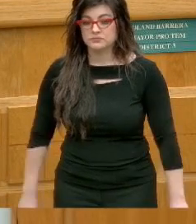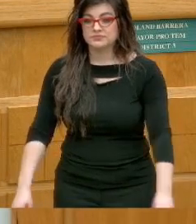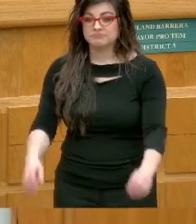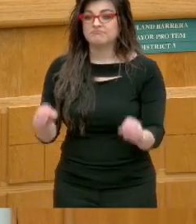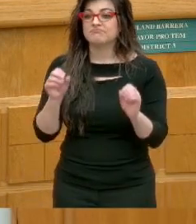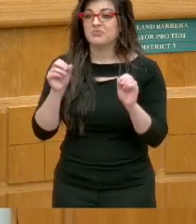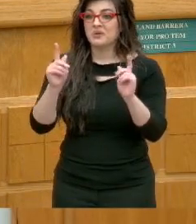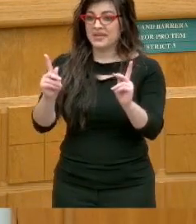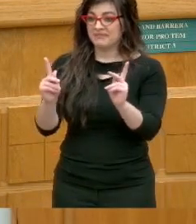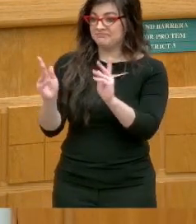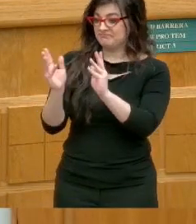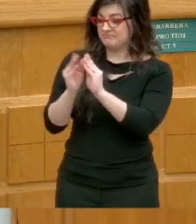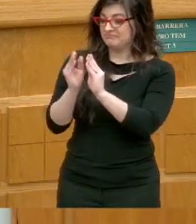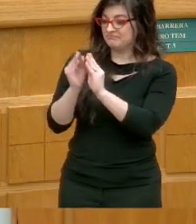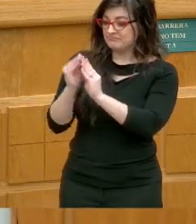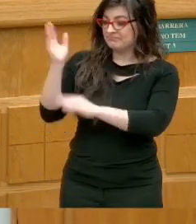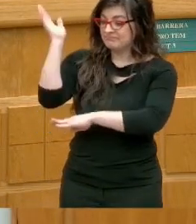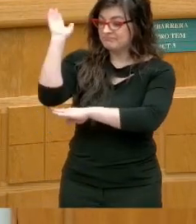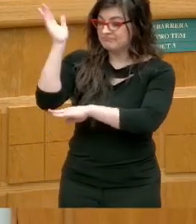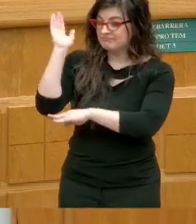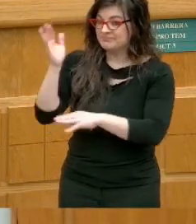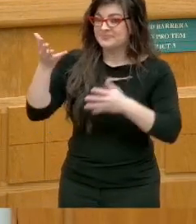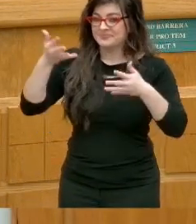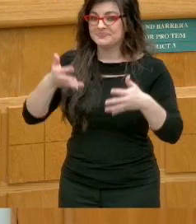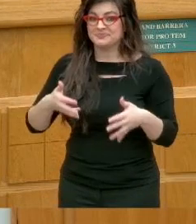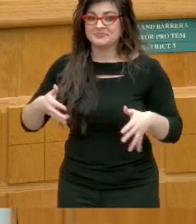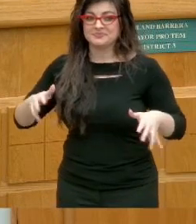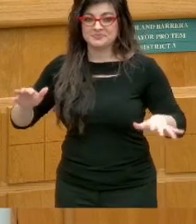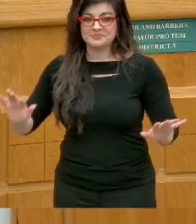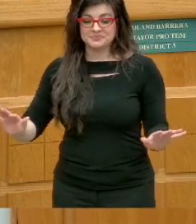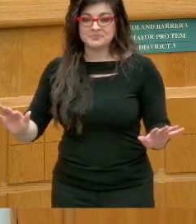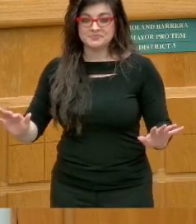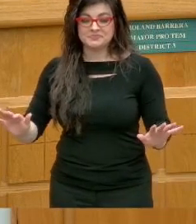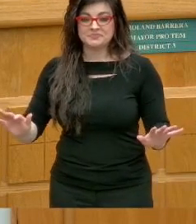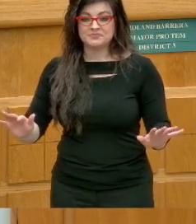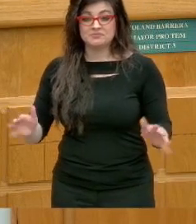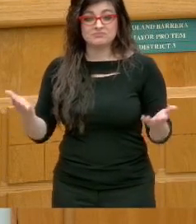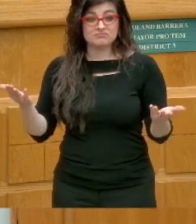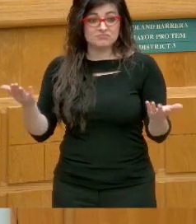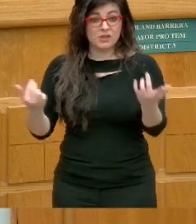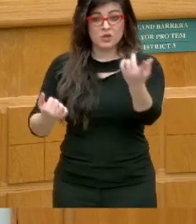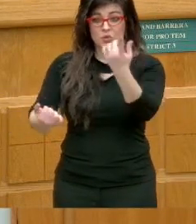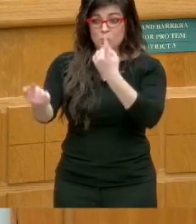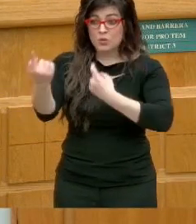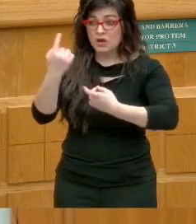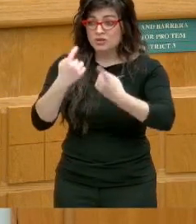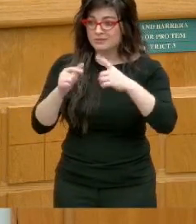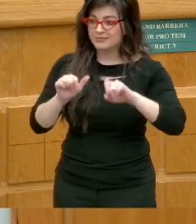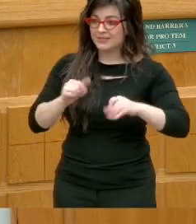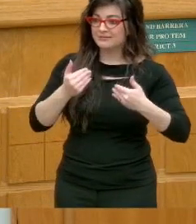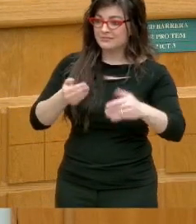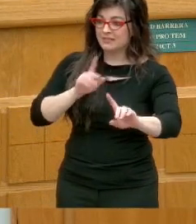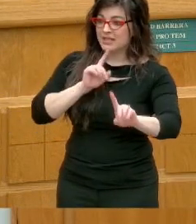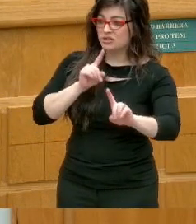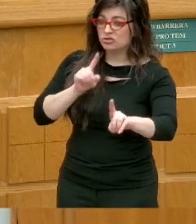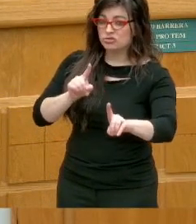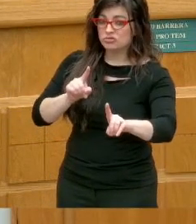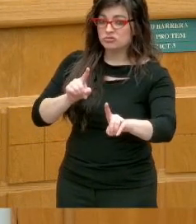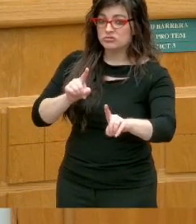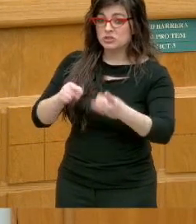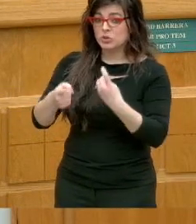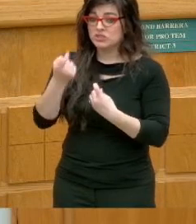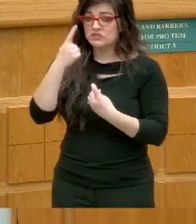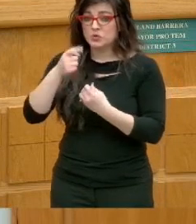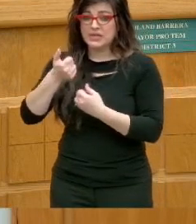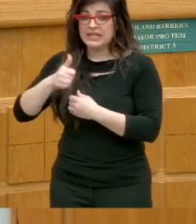Okay, that concludes our prepared remarks for today, and we're here to answer any questions, any one of our presenters. If there's any questions